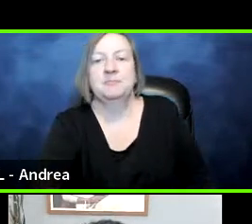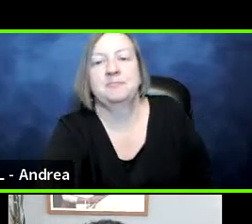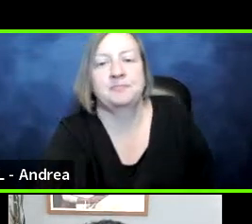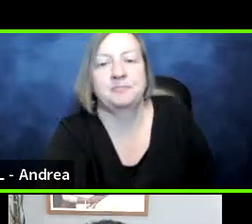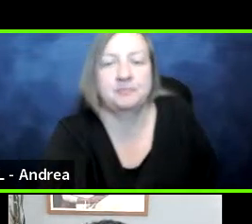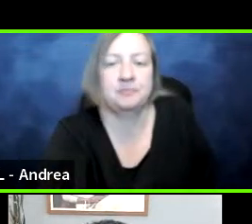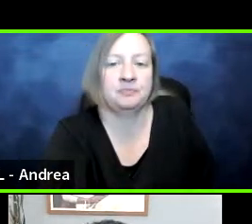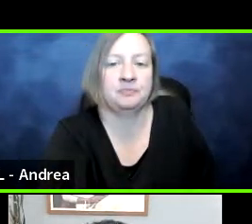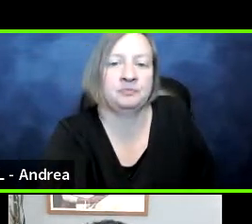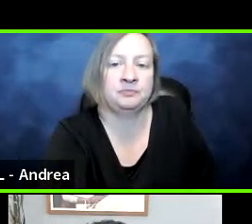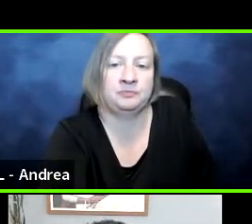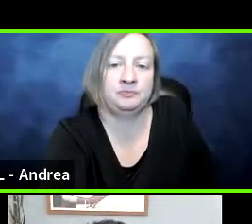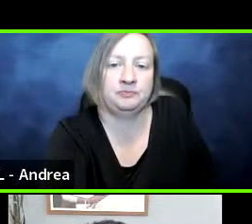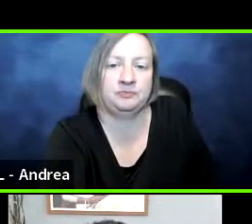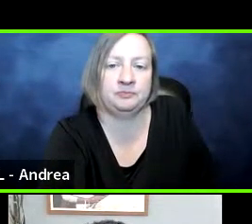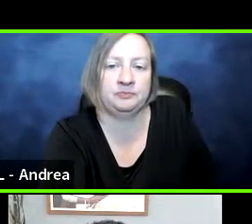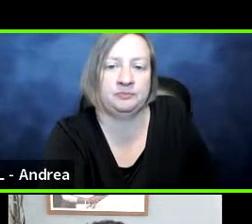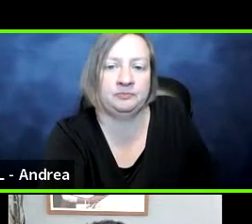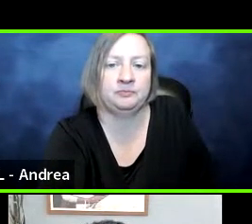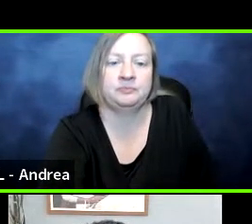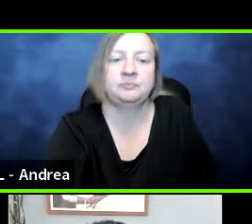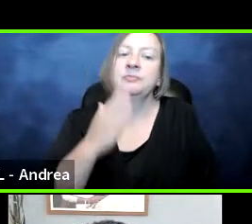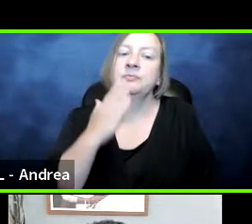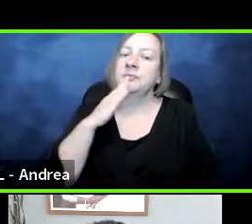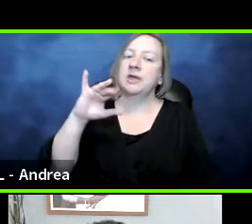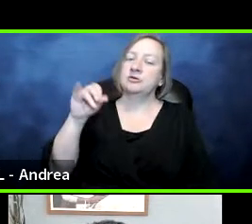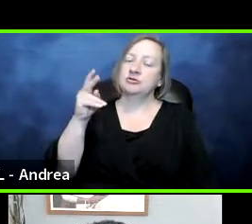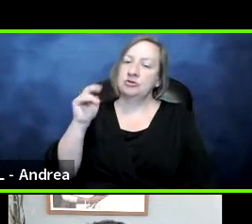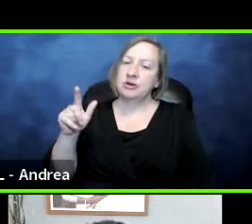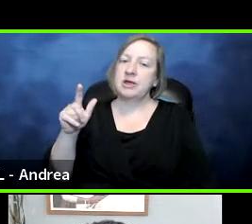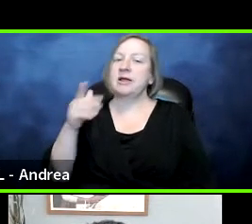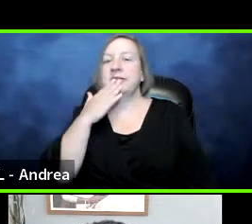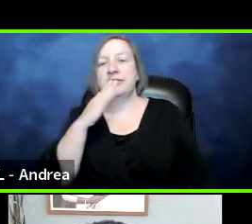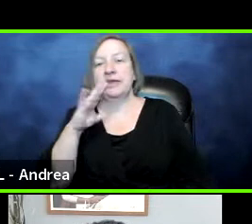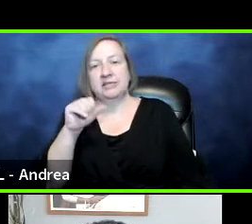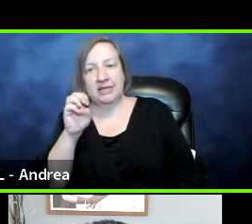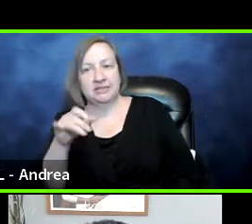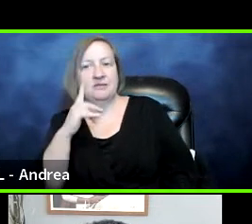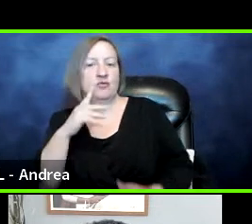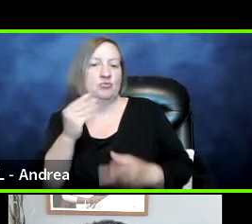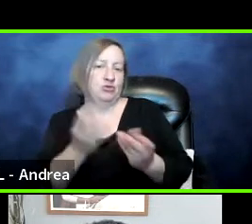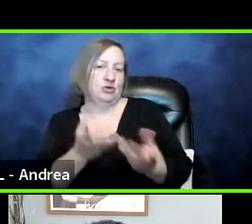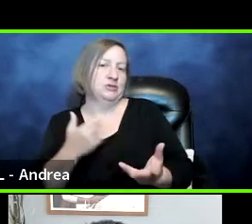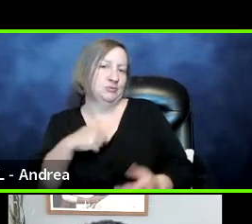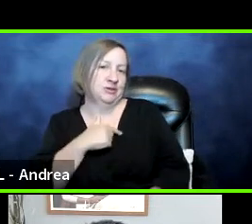Thank you, Janelle, and thanks for Casey for coming to us with this.